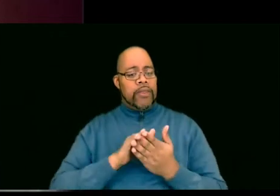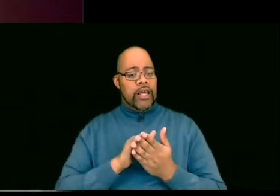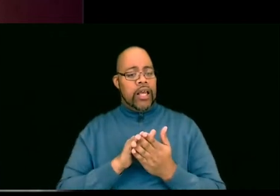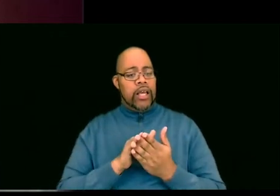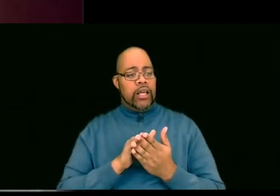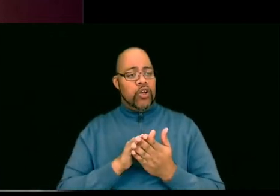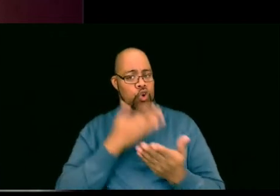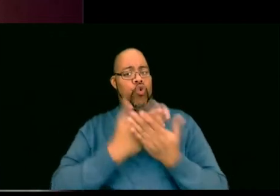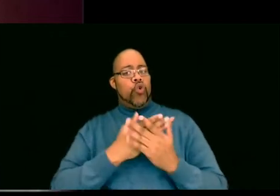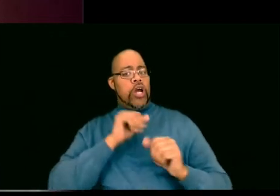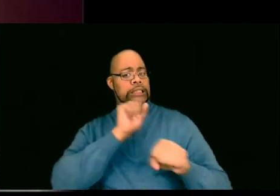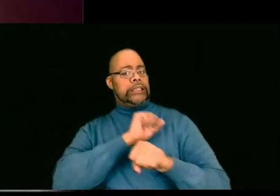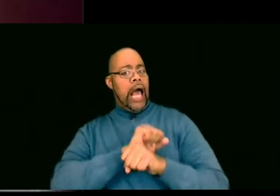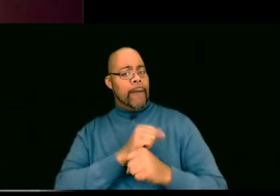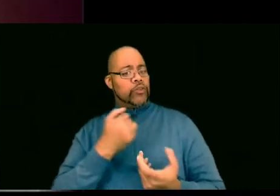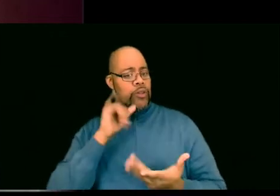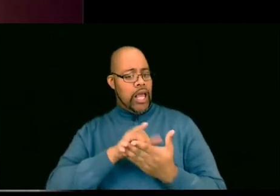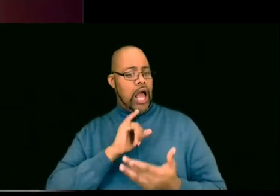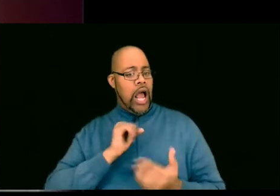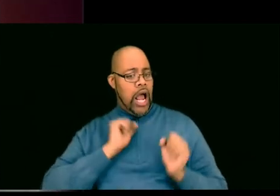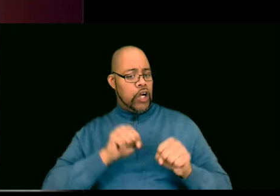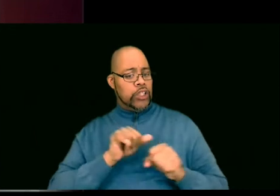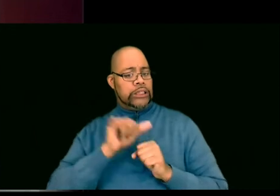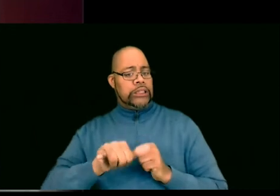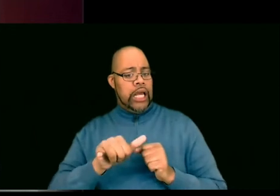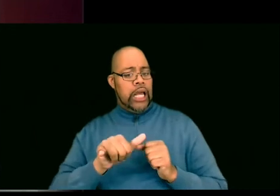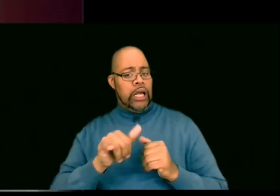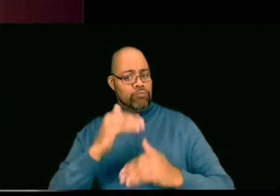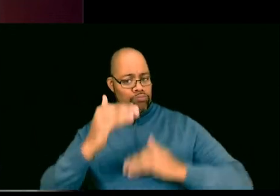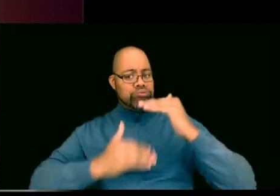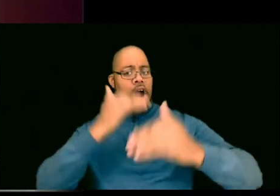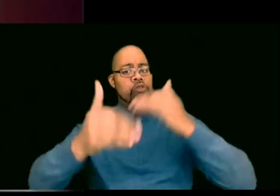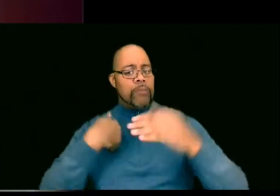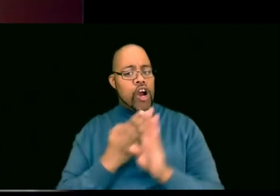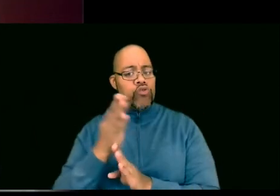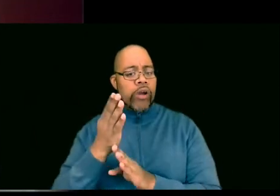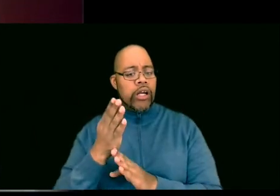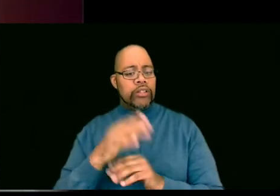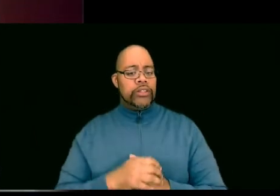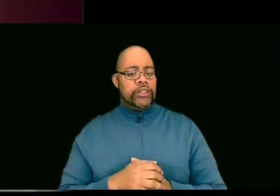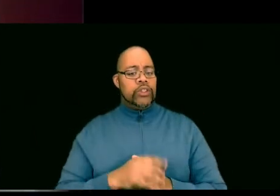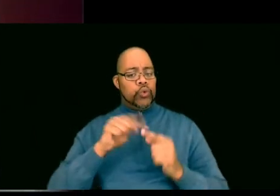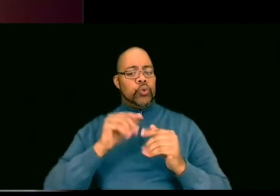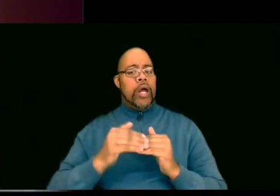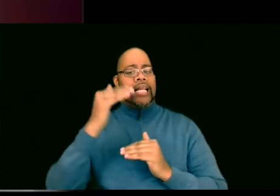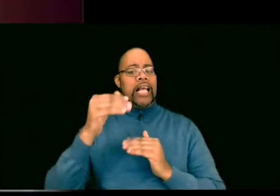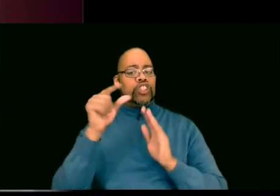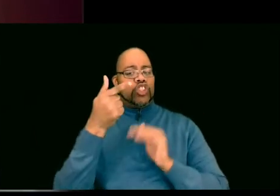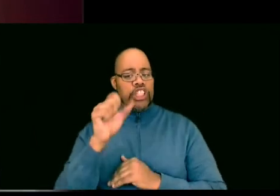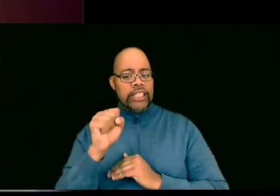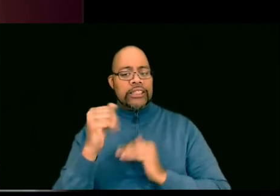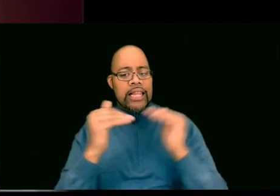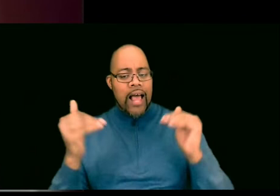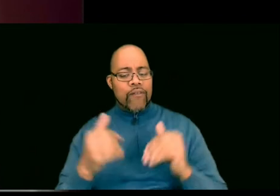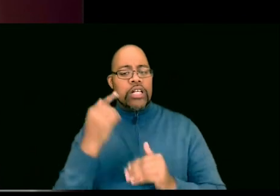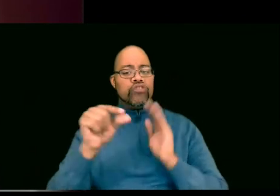some of the perk assignments so that I would remain upward mobile in employment to the next